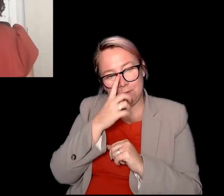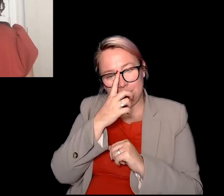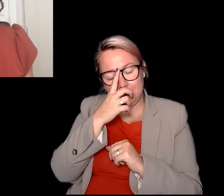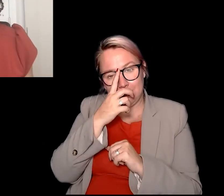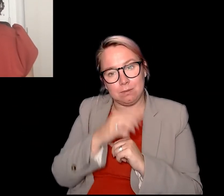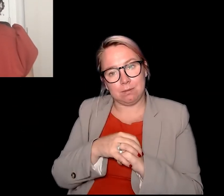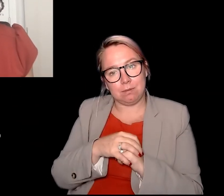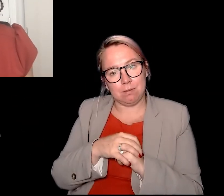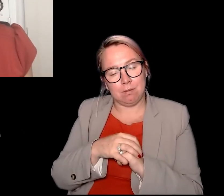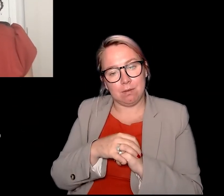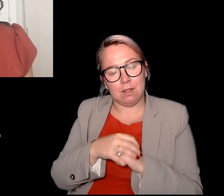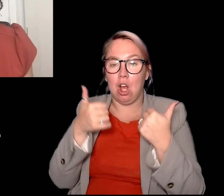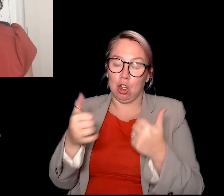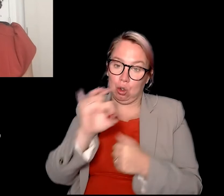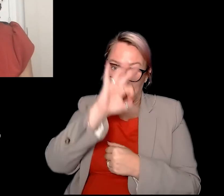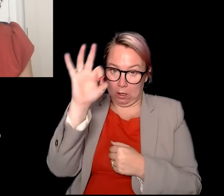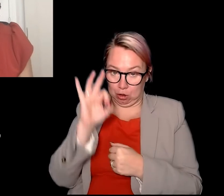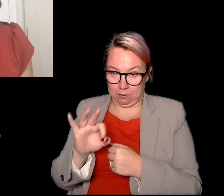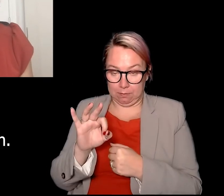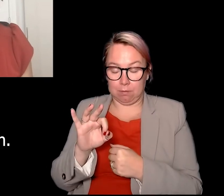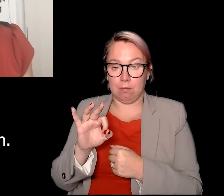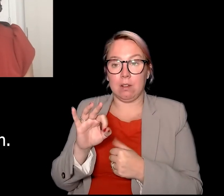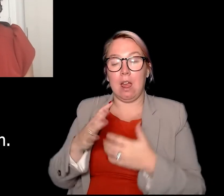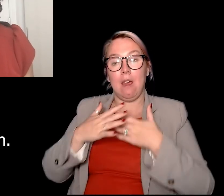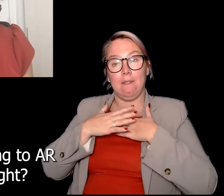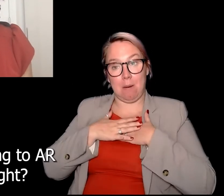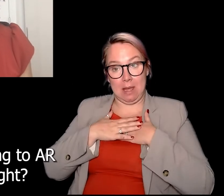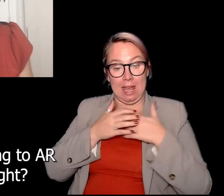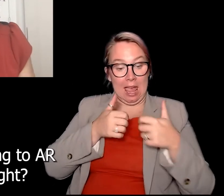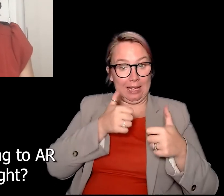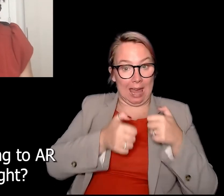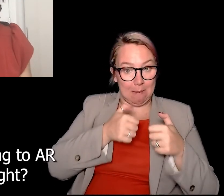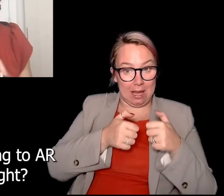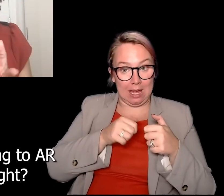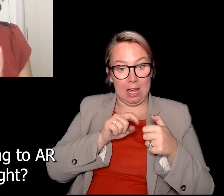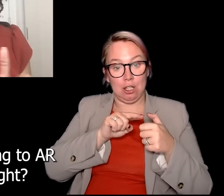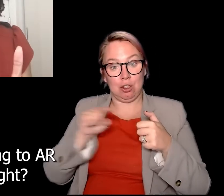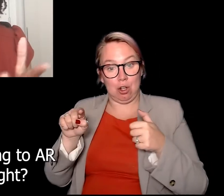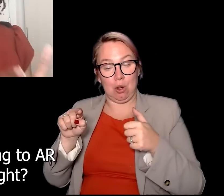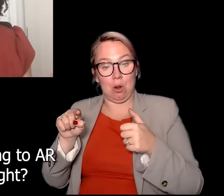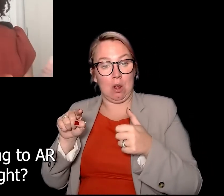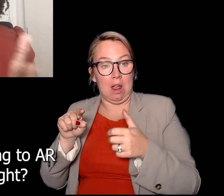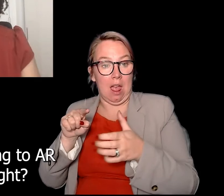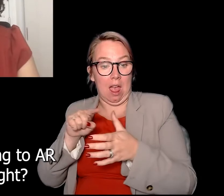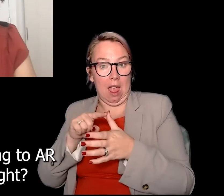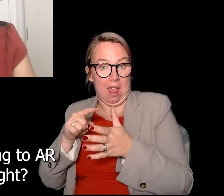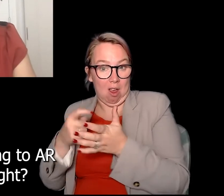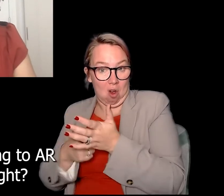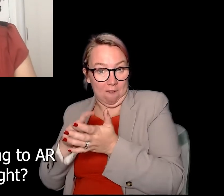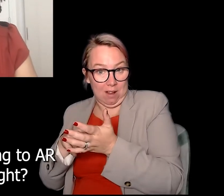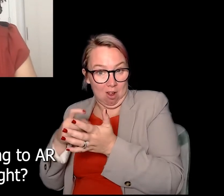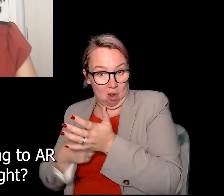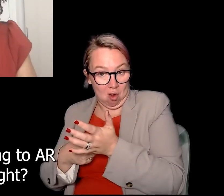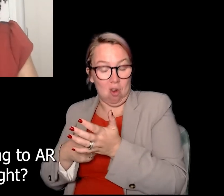Yes, automotive. Yeah, how do you do that? that's a great question. So for me, the leap from gaming to AR